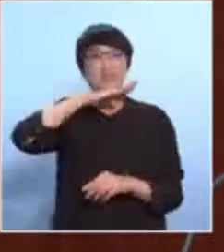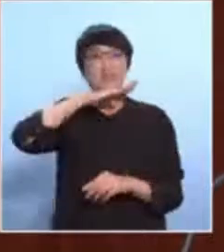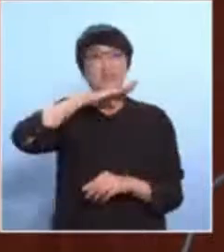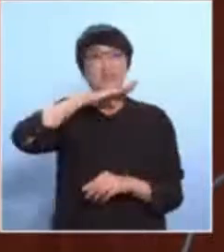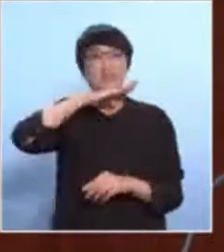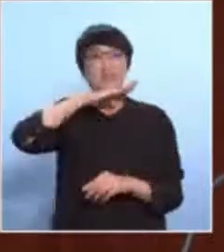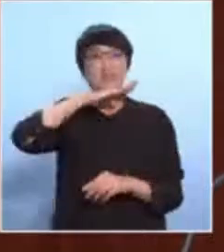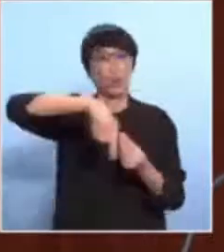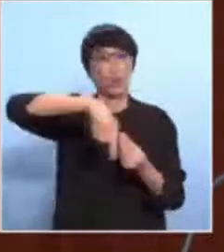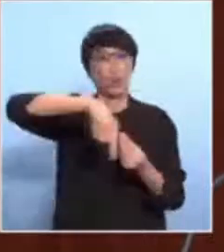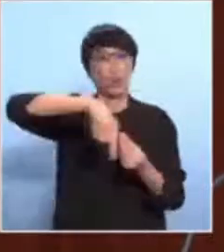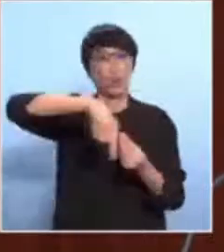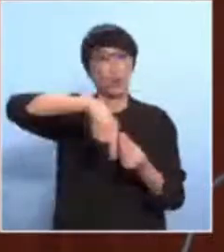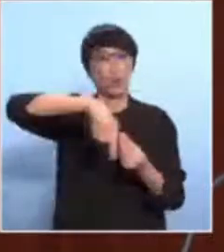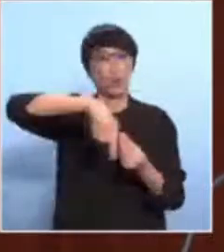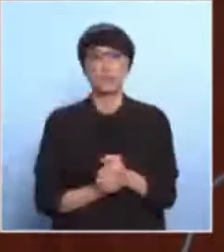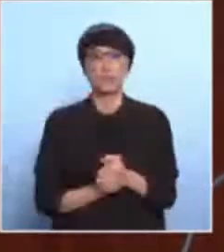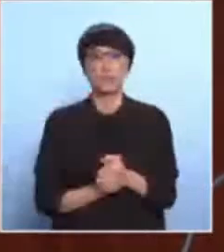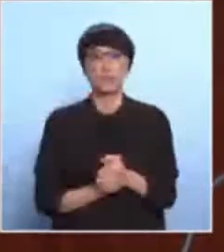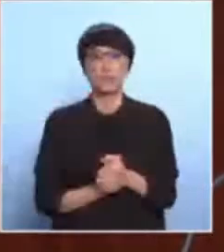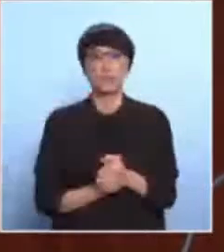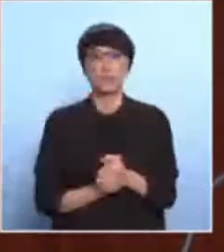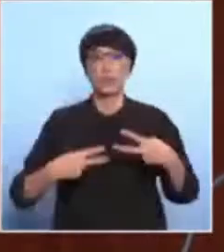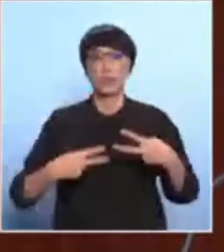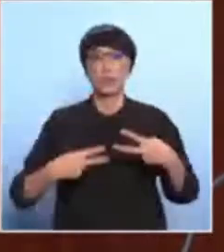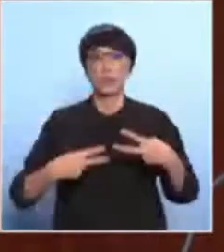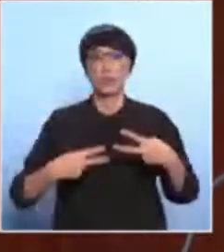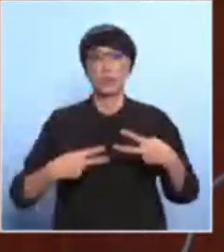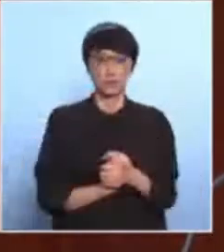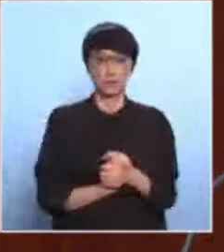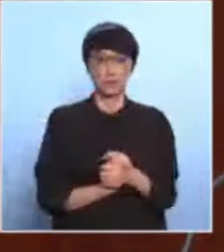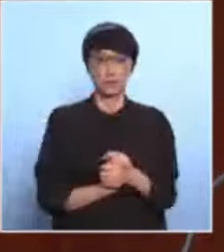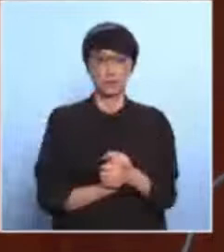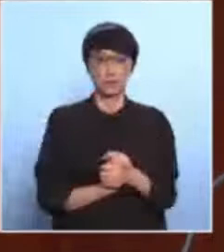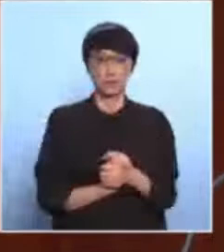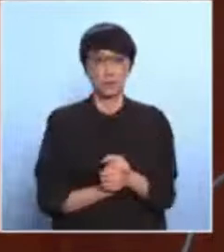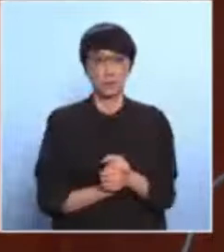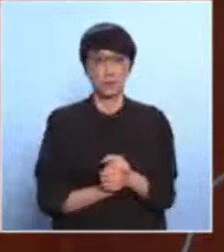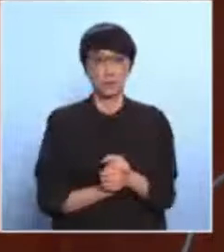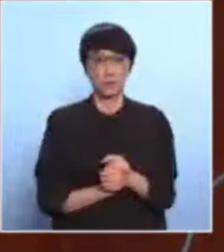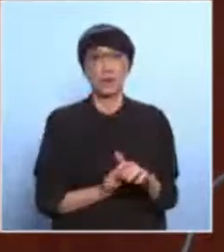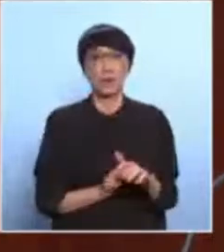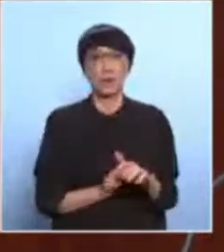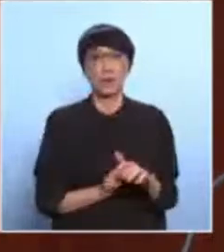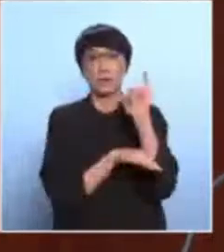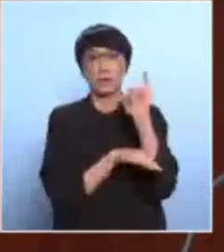the Cross Harbour Tunnel. 2. Develop the ex-Lama Quarry site.